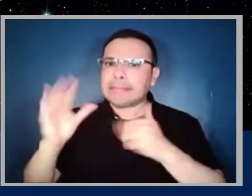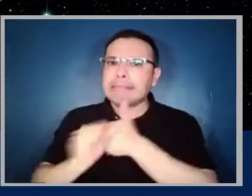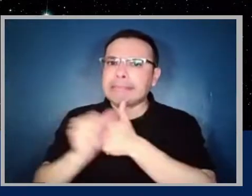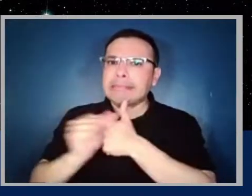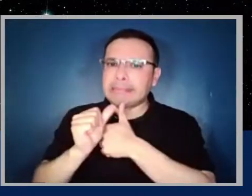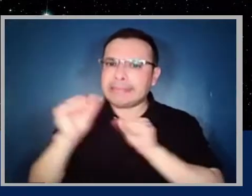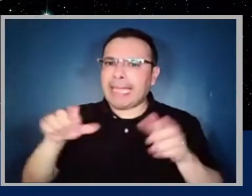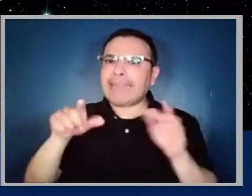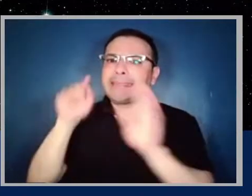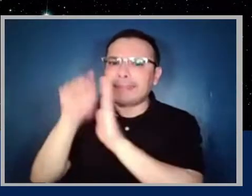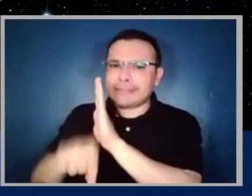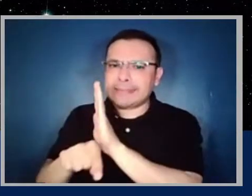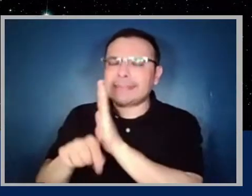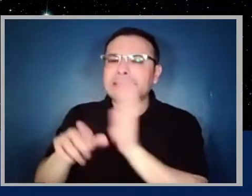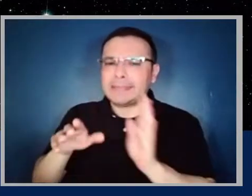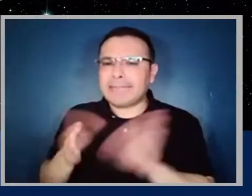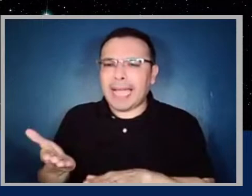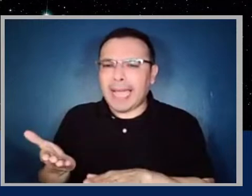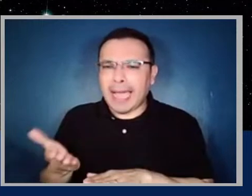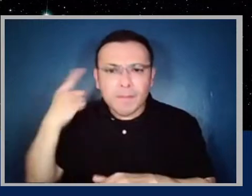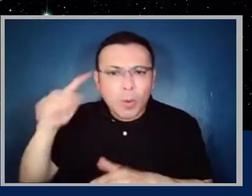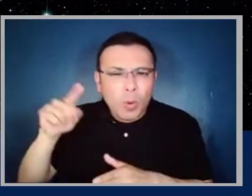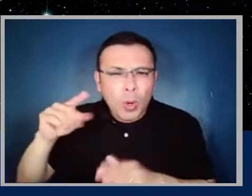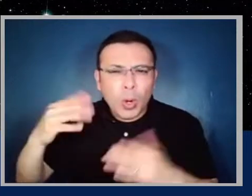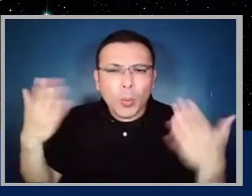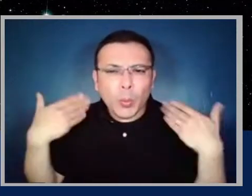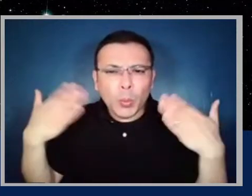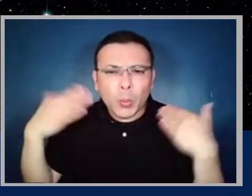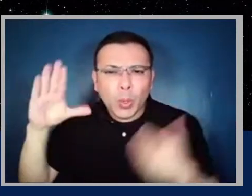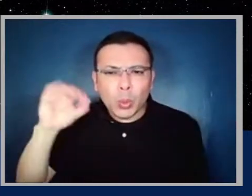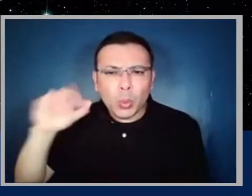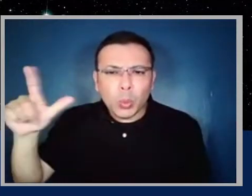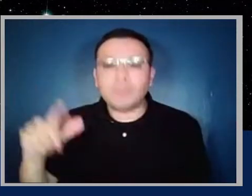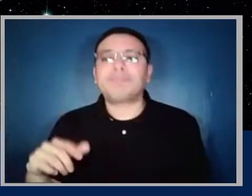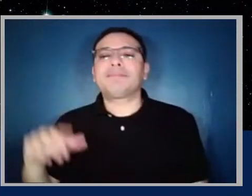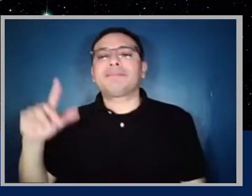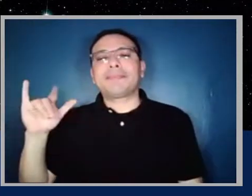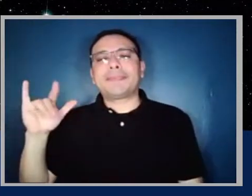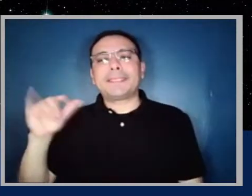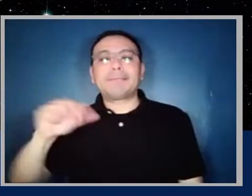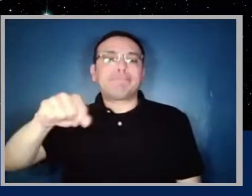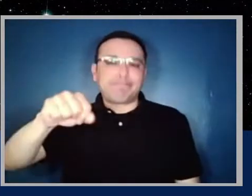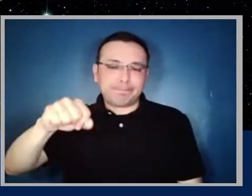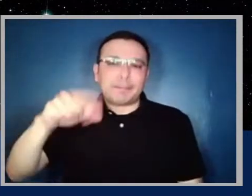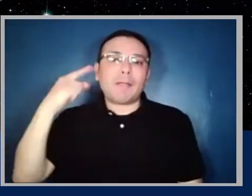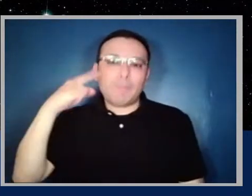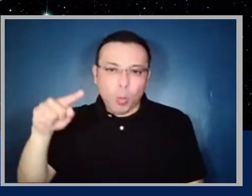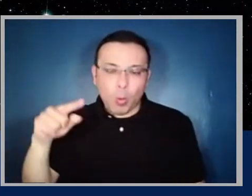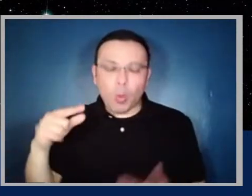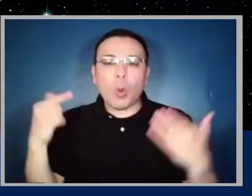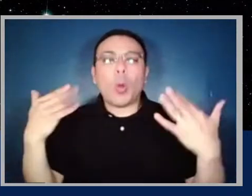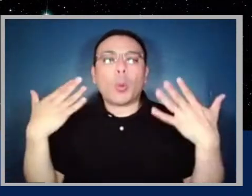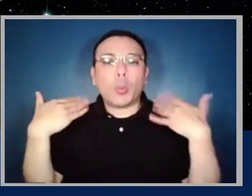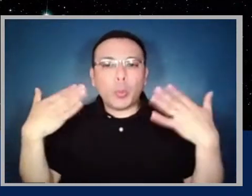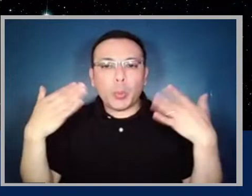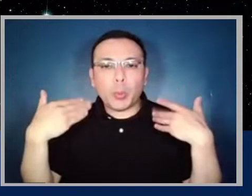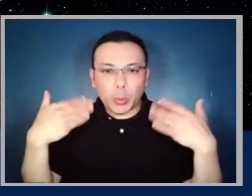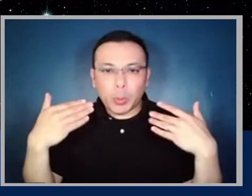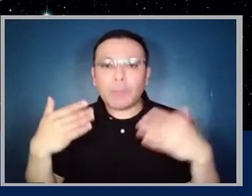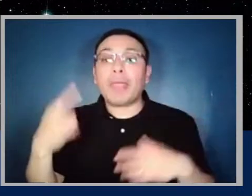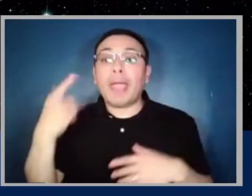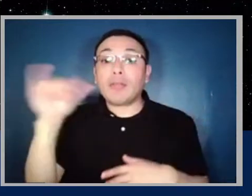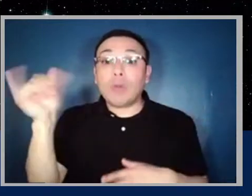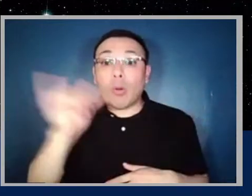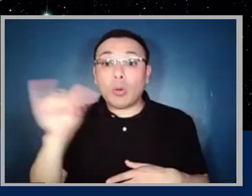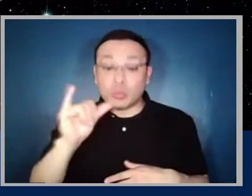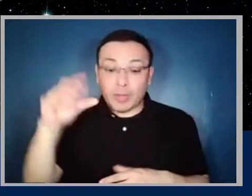the capsule? It's used to help cool not only the avionics, but it's a thermal exchange with actually the cooling suits